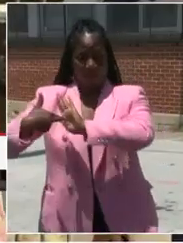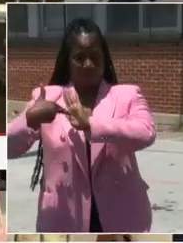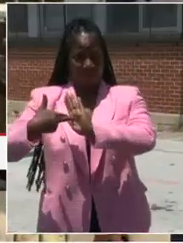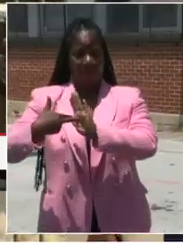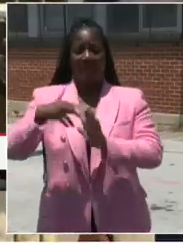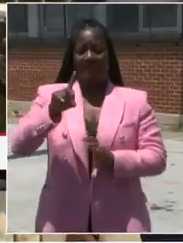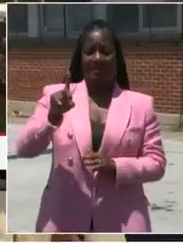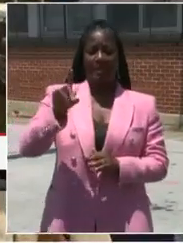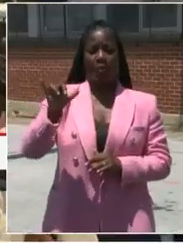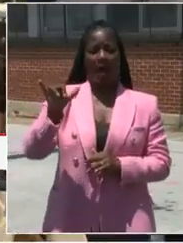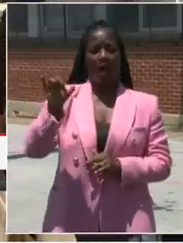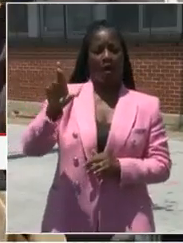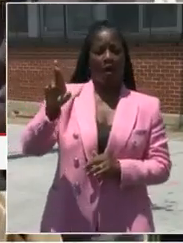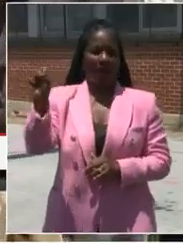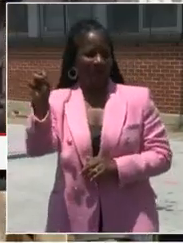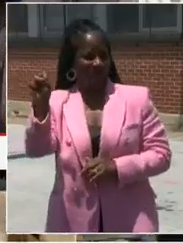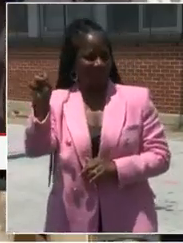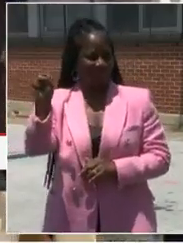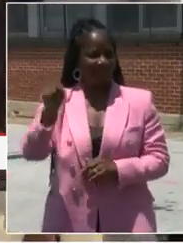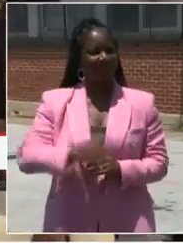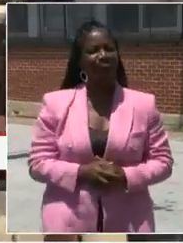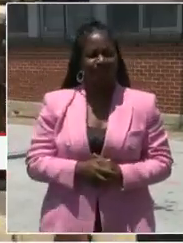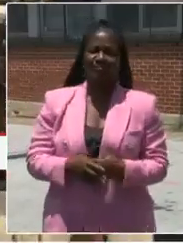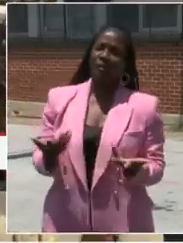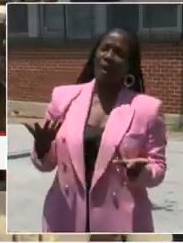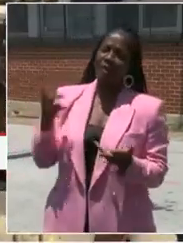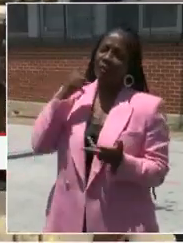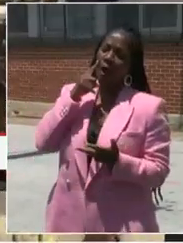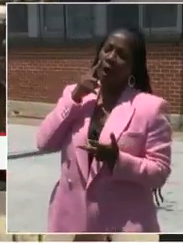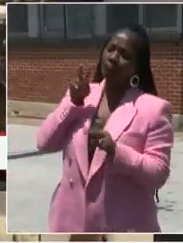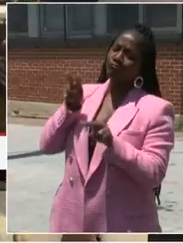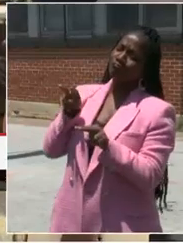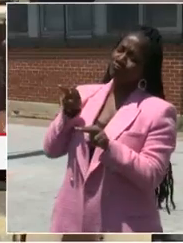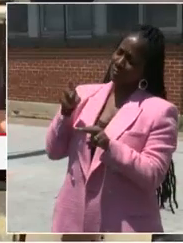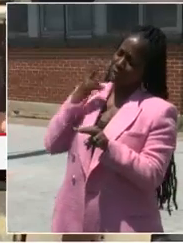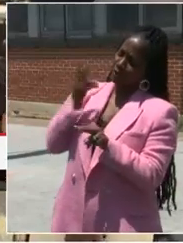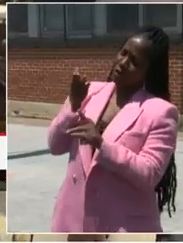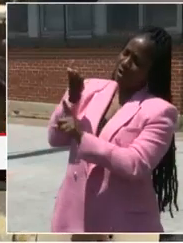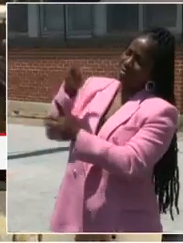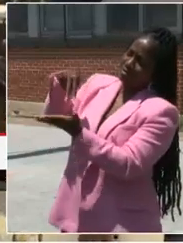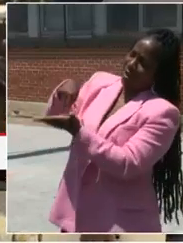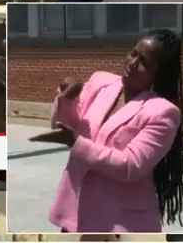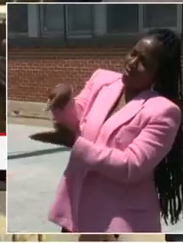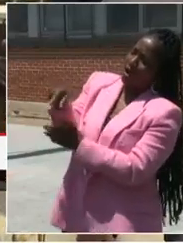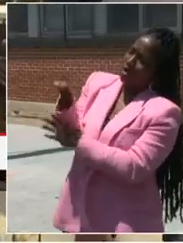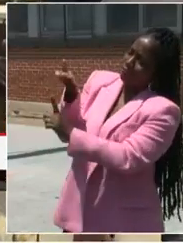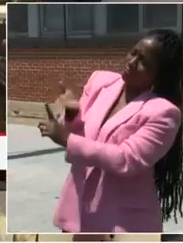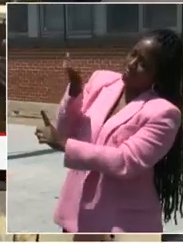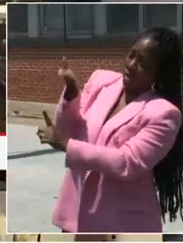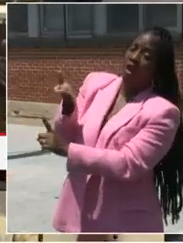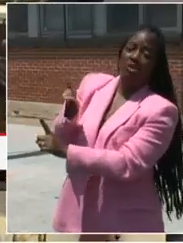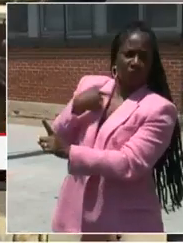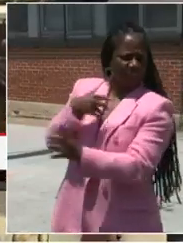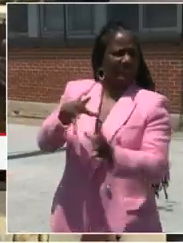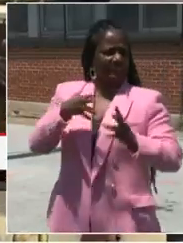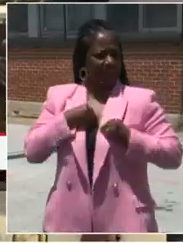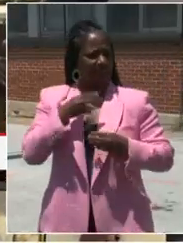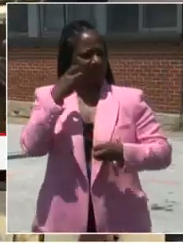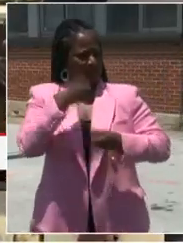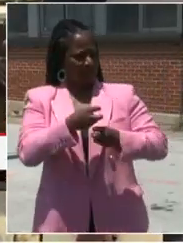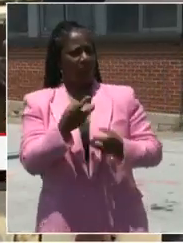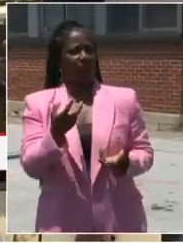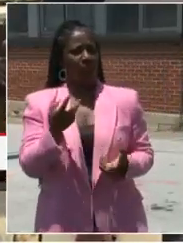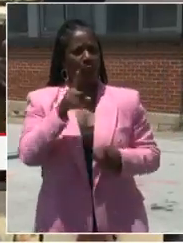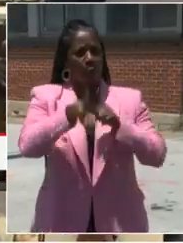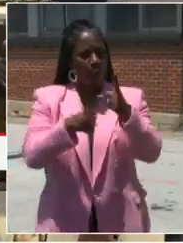represent DYRS. And I thought when I saw her standing there taking some tough questions, that